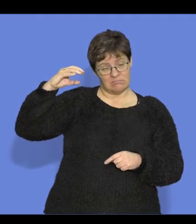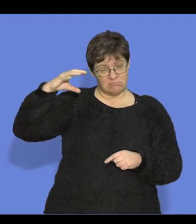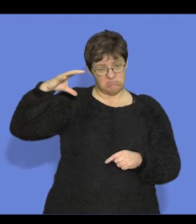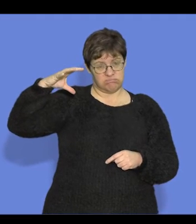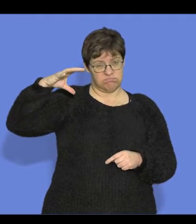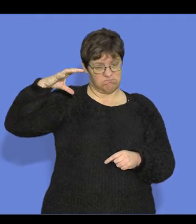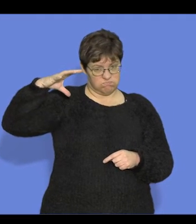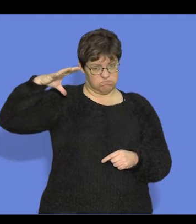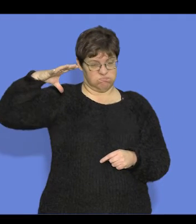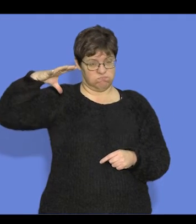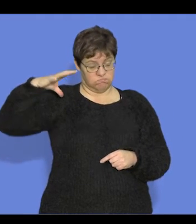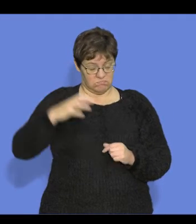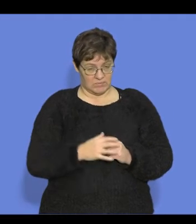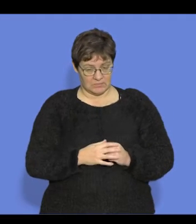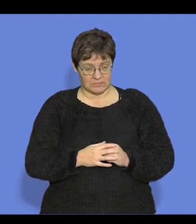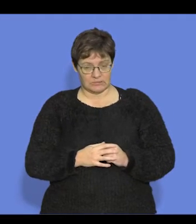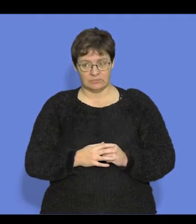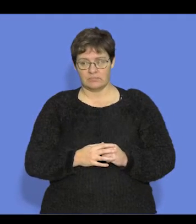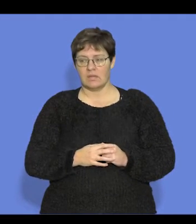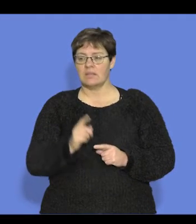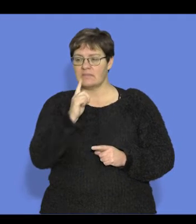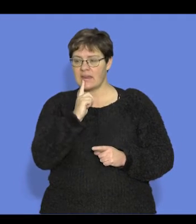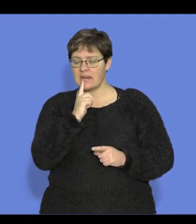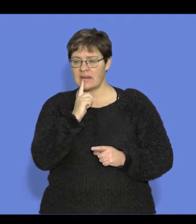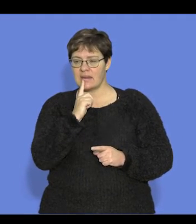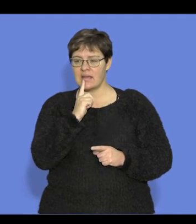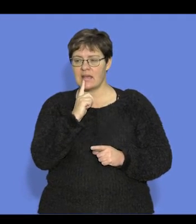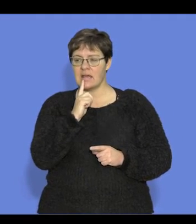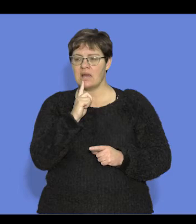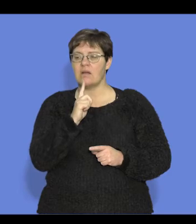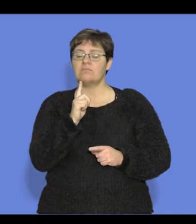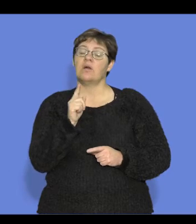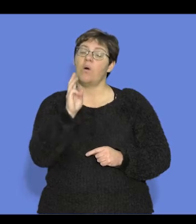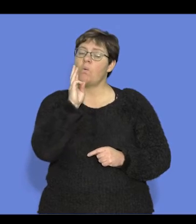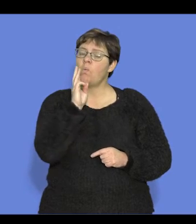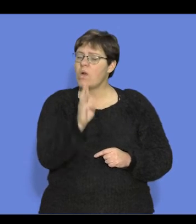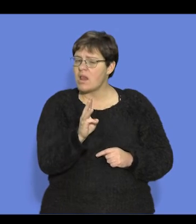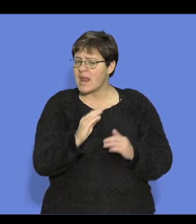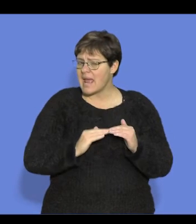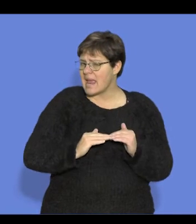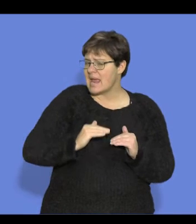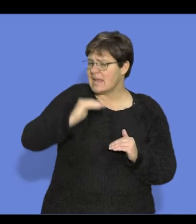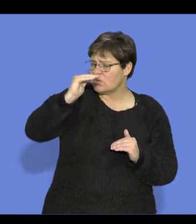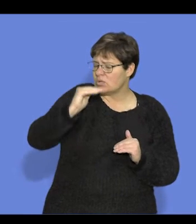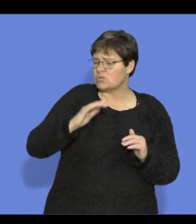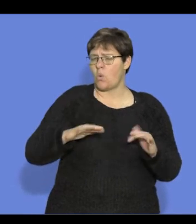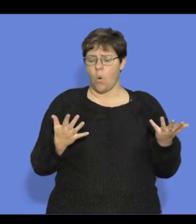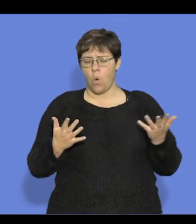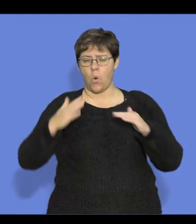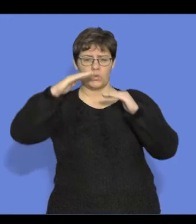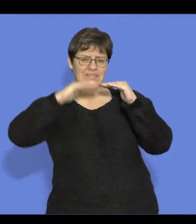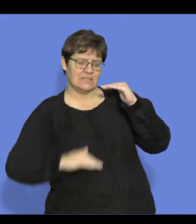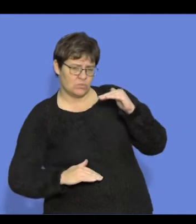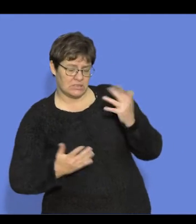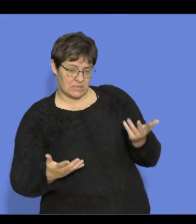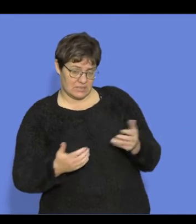light. Then they mention the relationship word. In other words, what's that going to do? Will it